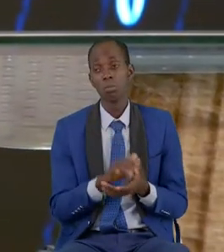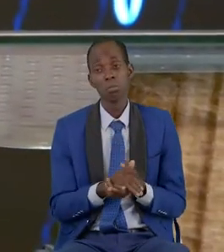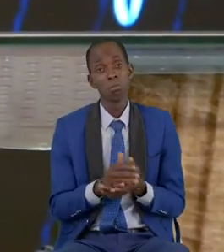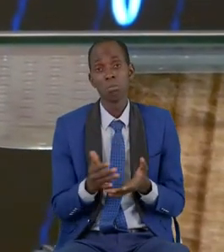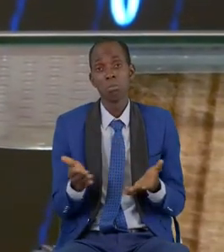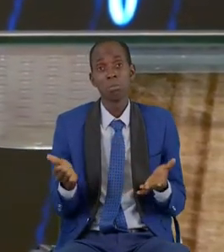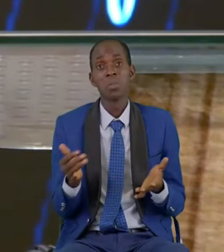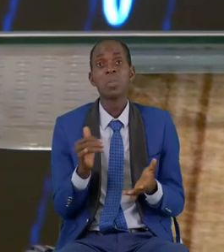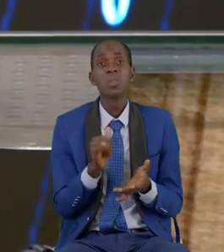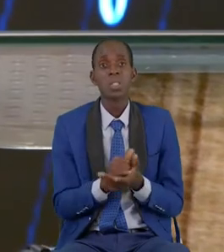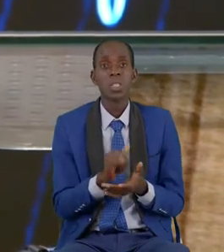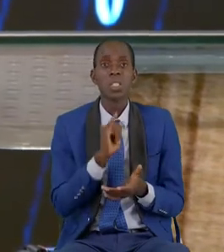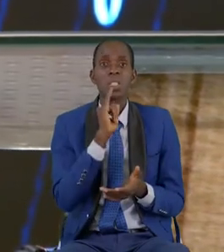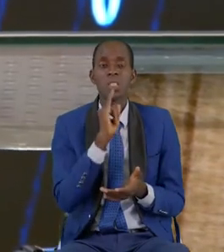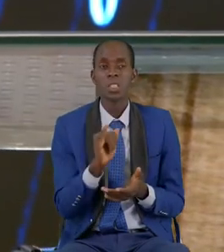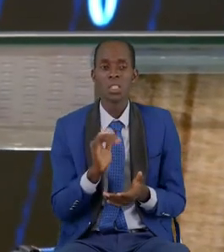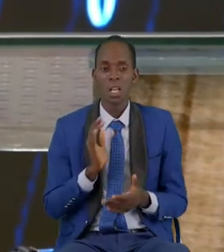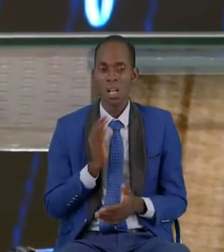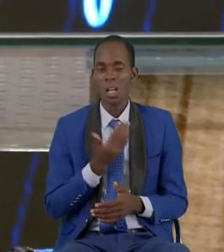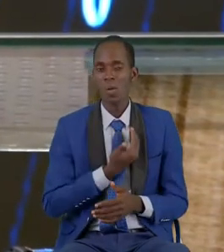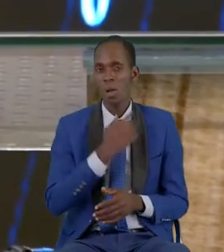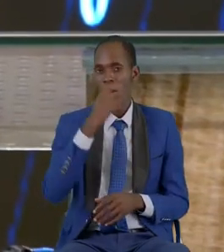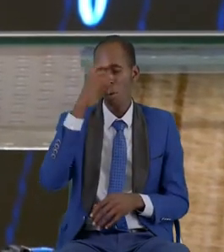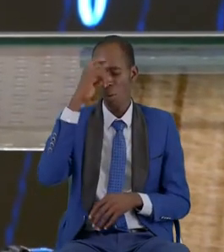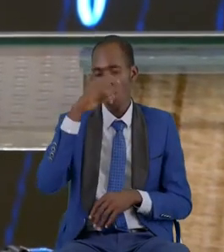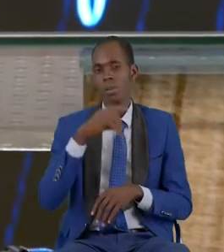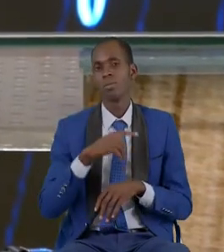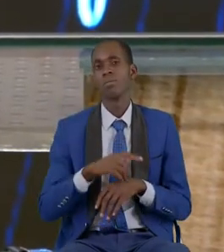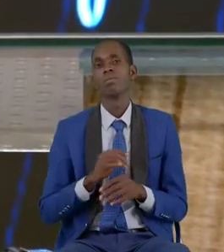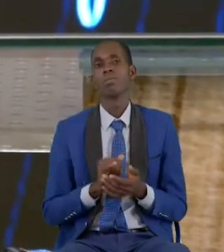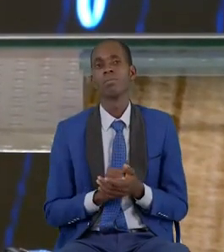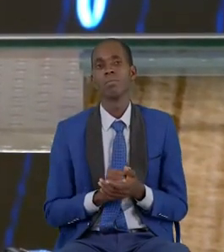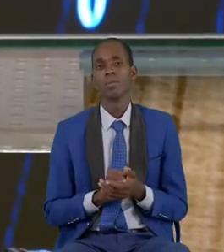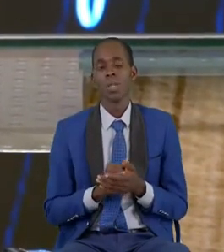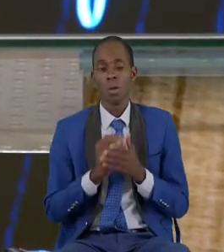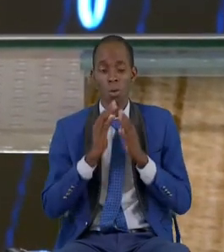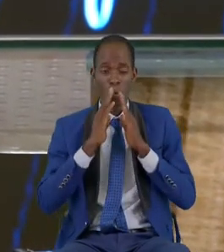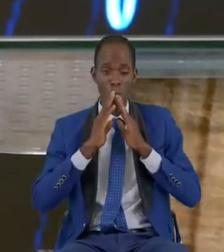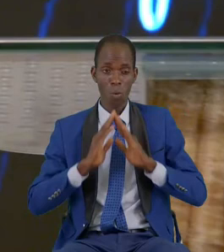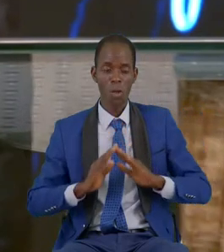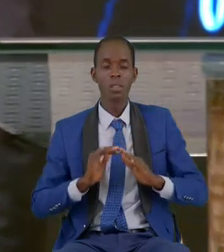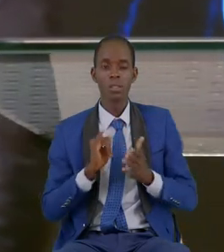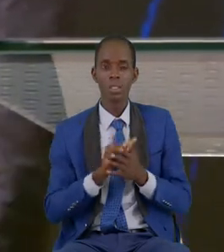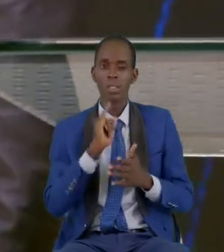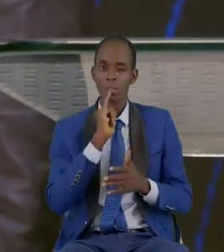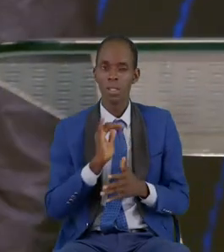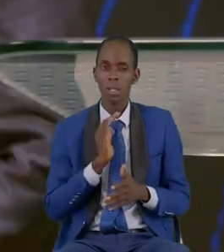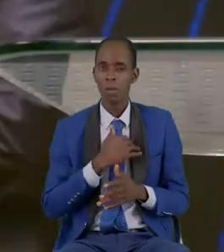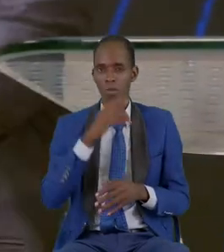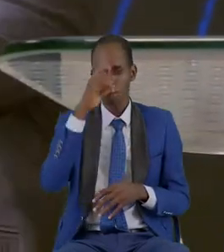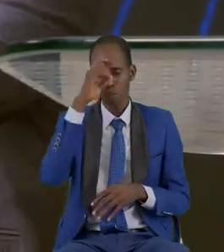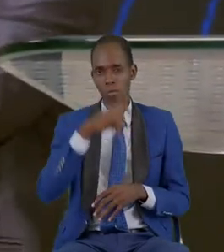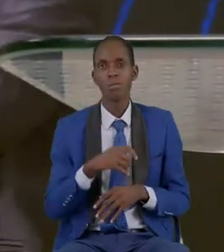our wisdom. Quietness, that is our wisdom. Glossing over